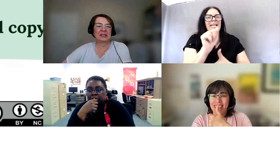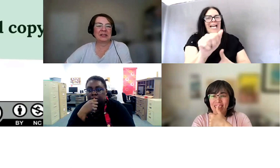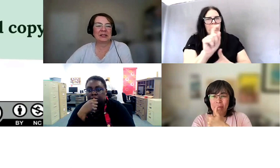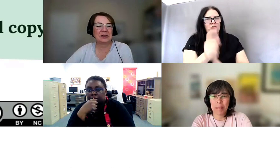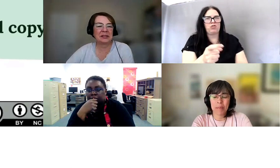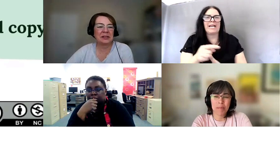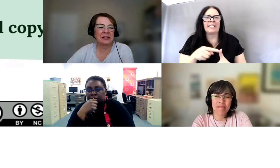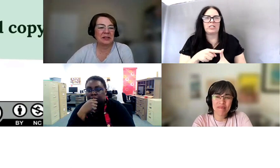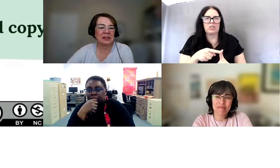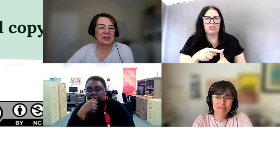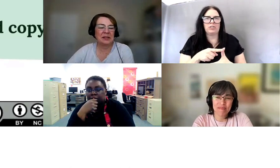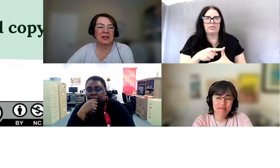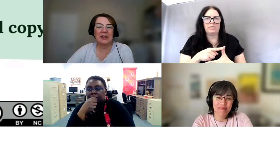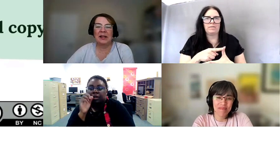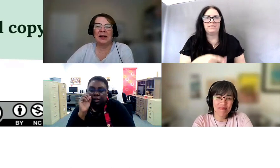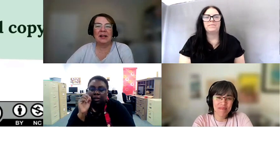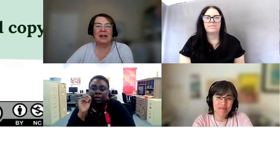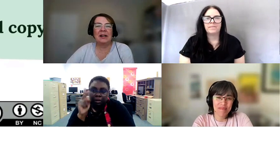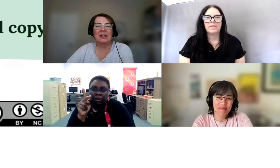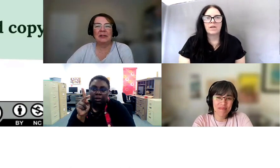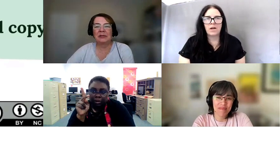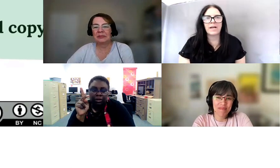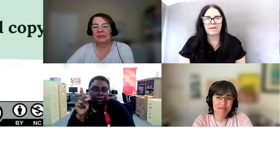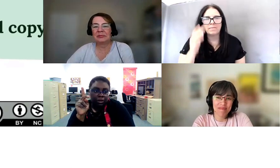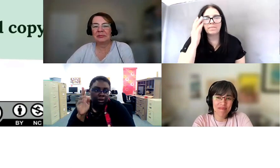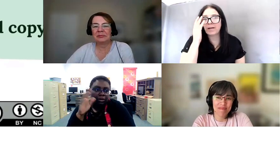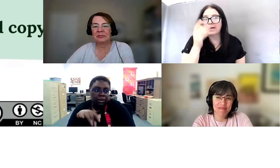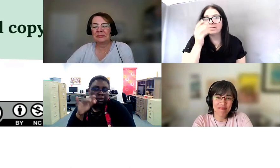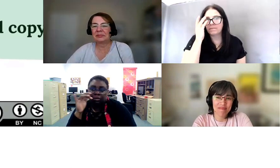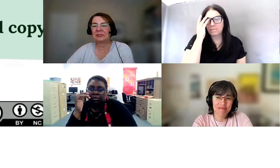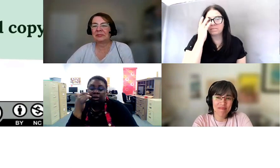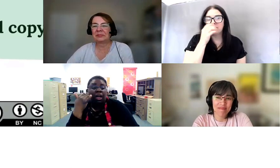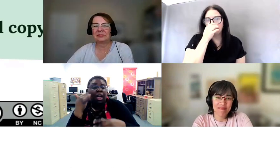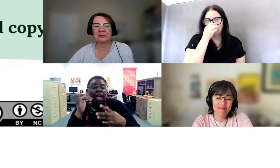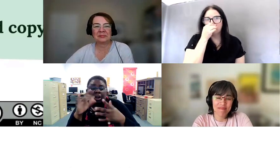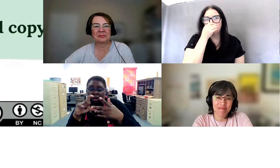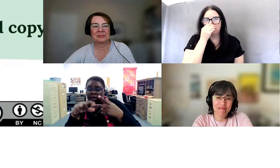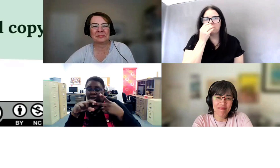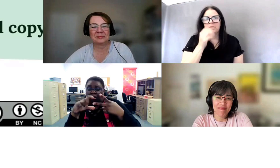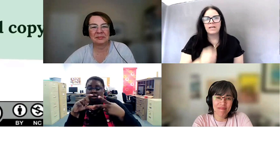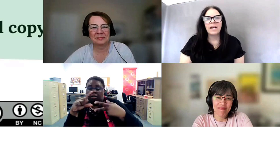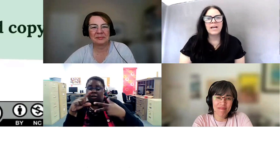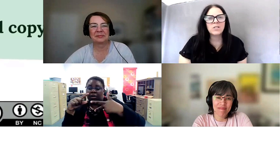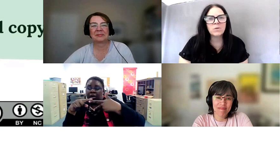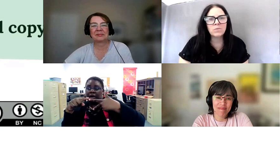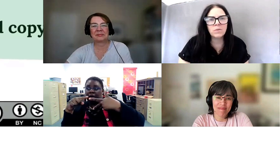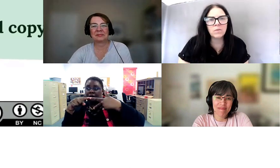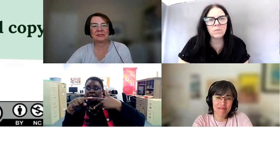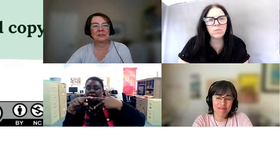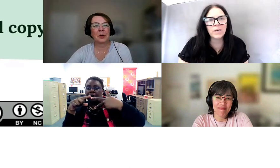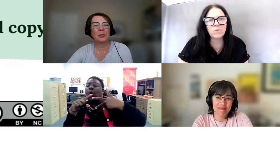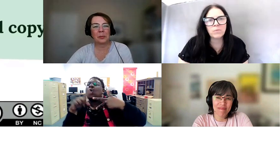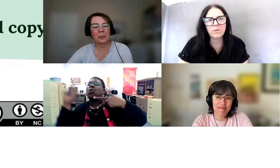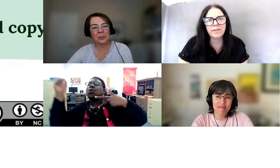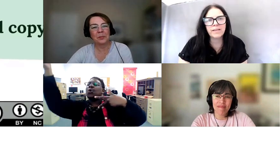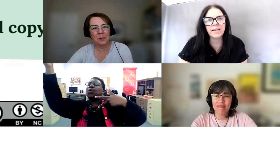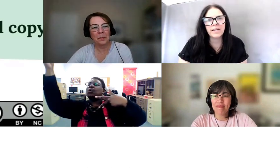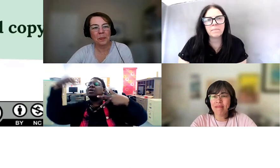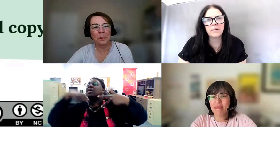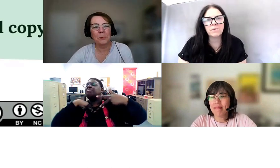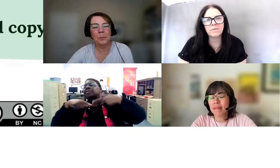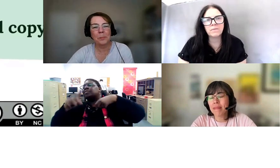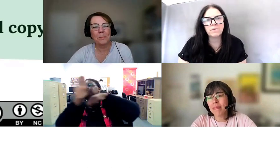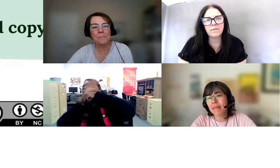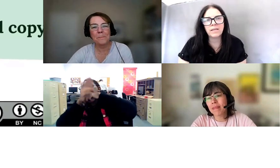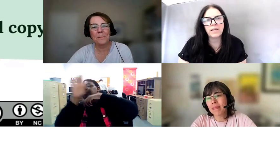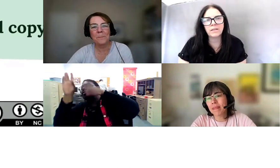Good. Any other questions Okay. for Okay. Christine or Guylaine about the copyright before we move So on? when we were thinking